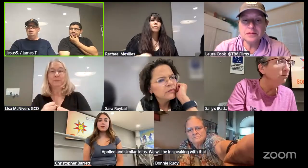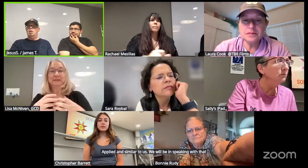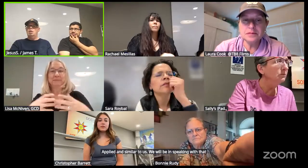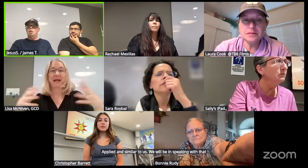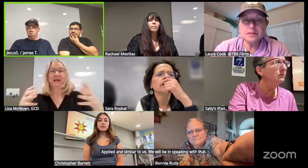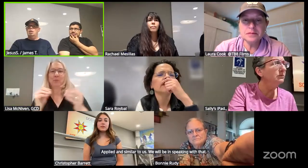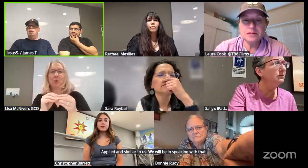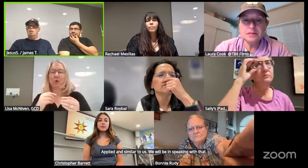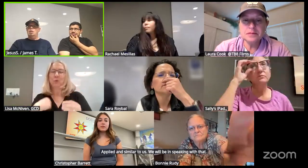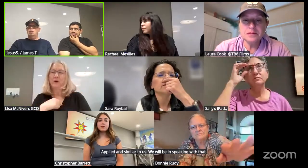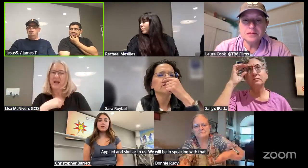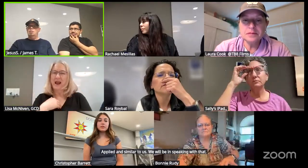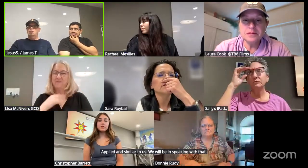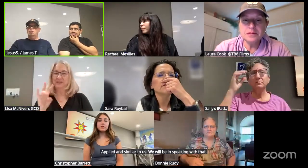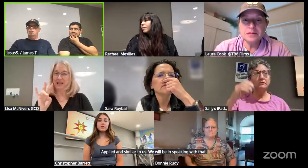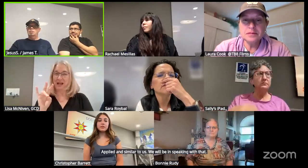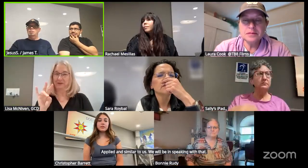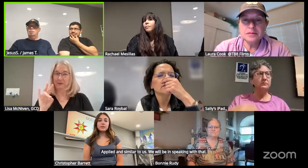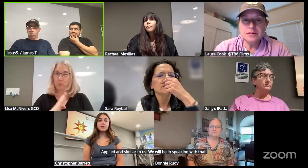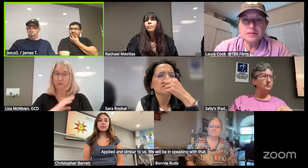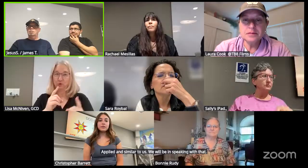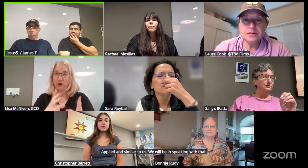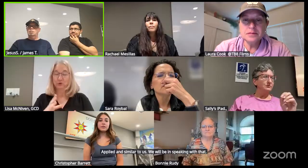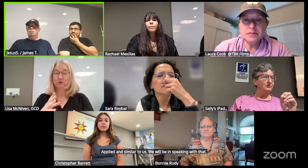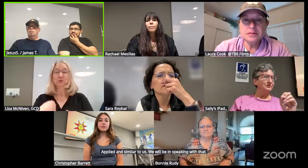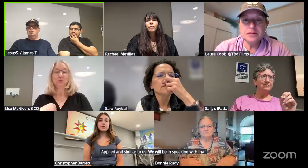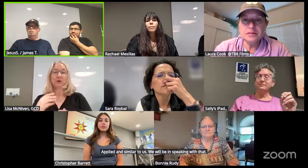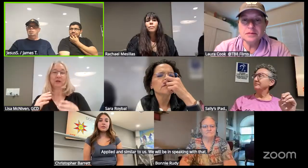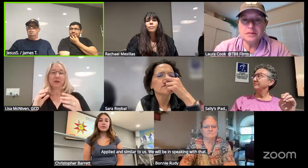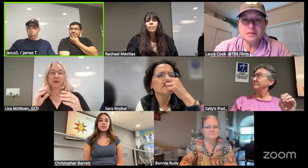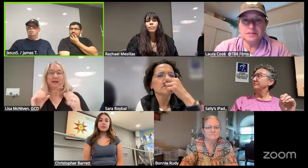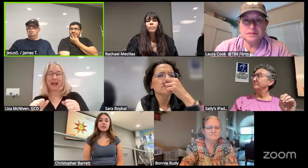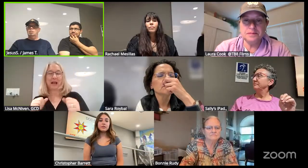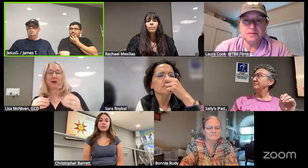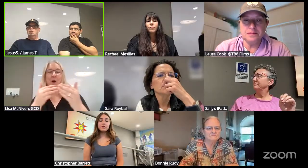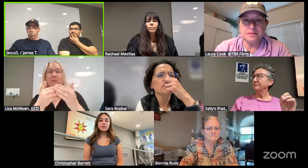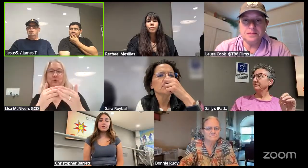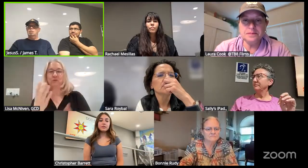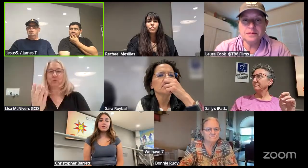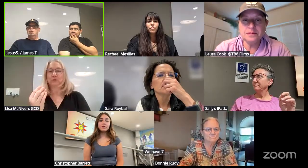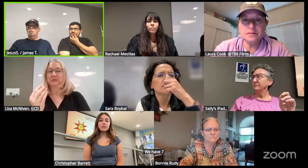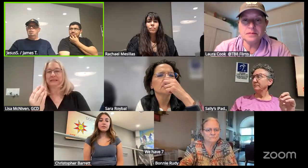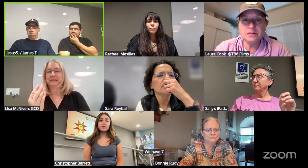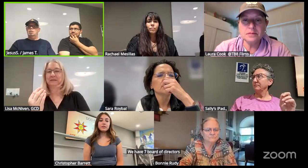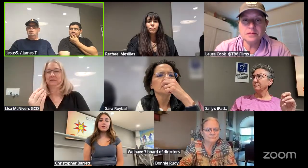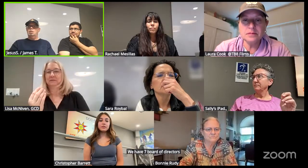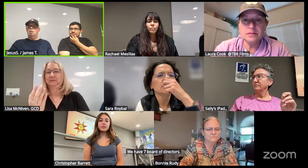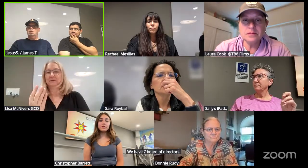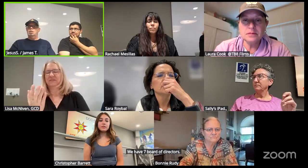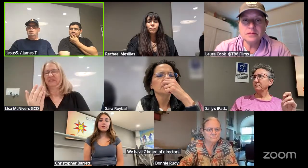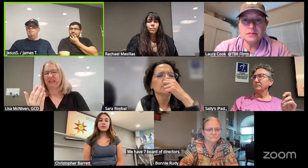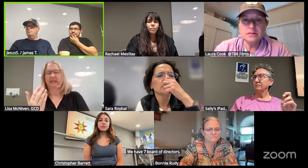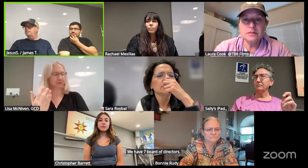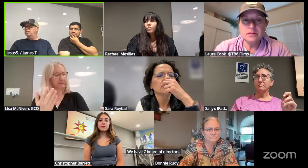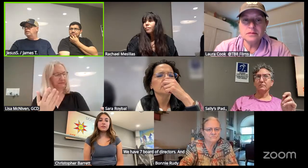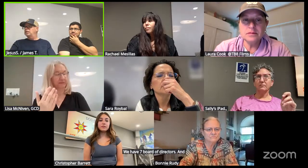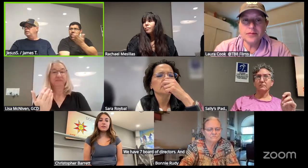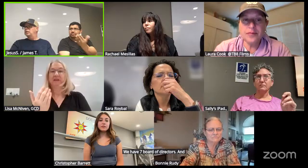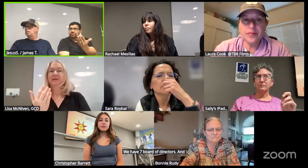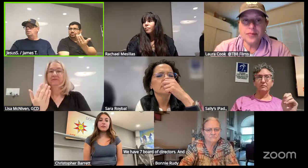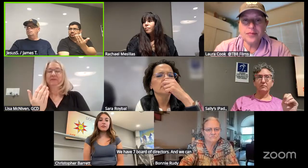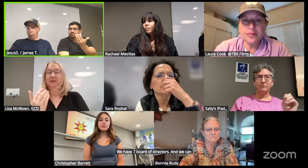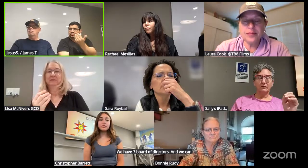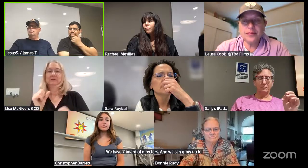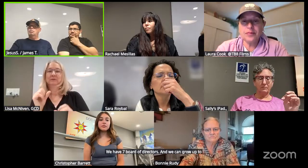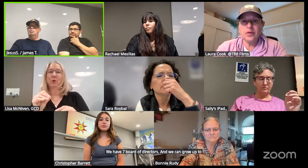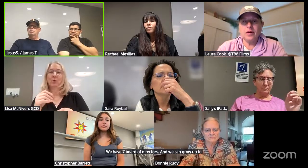guys. We get a lot more applicants. We have 7 board of directors. And we can grow up to 14